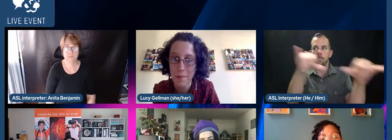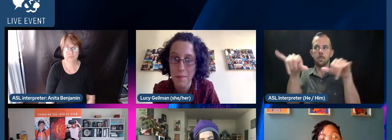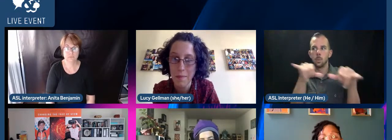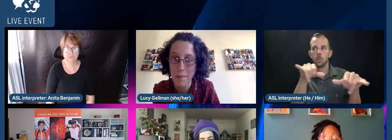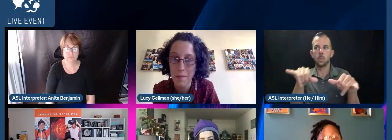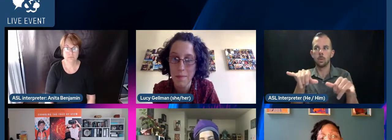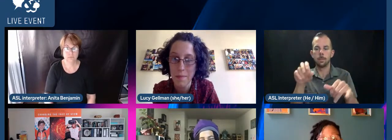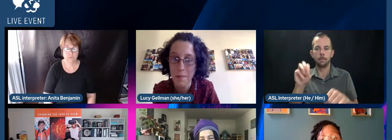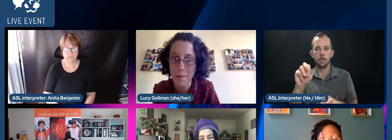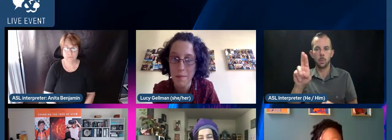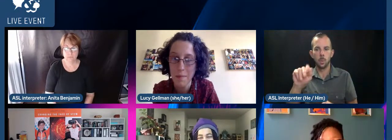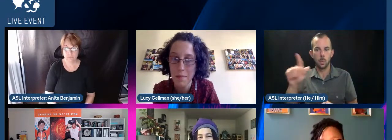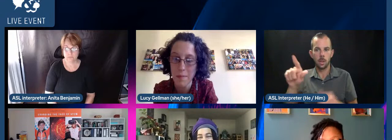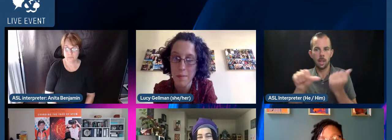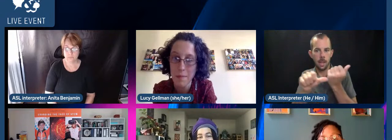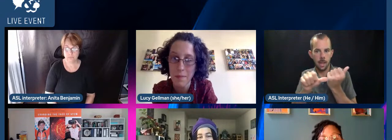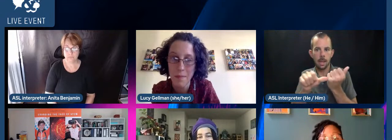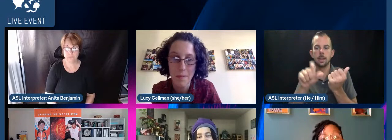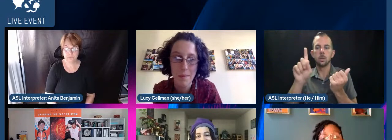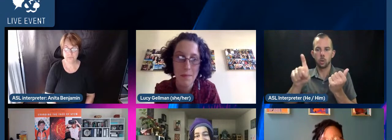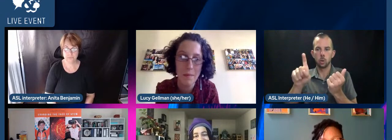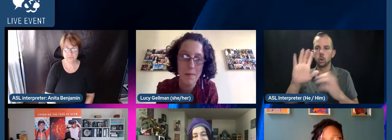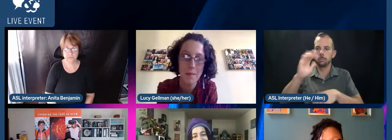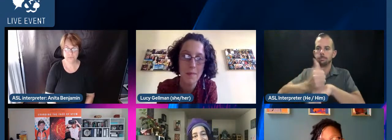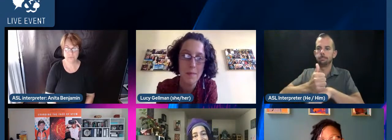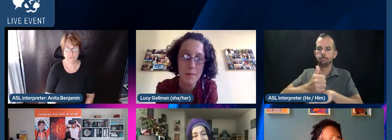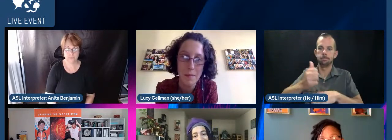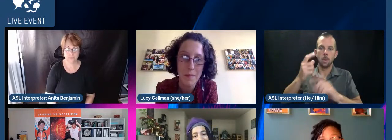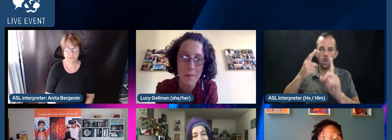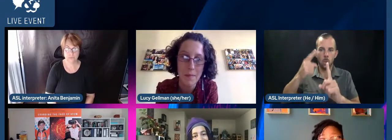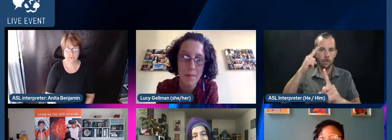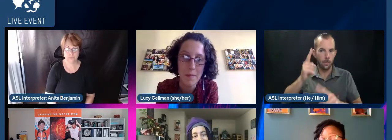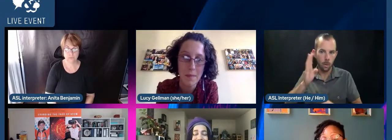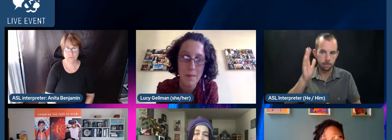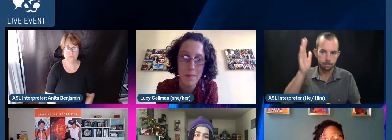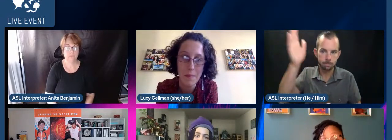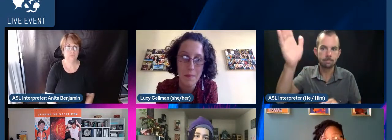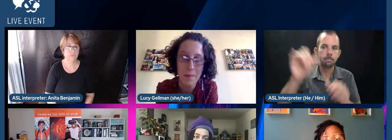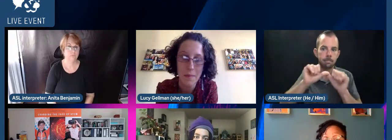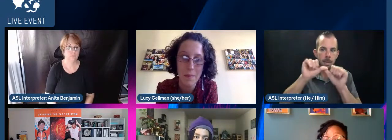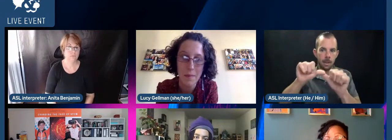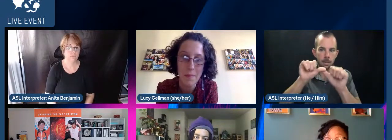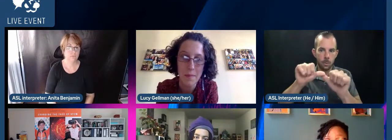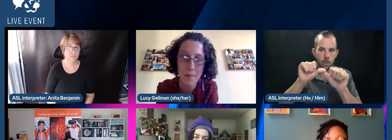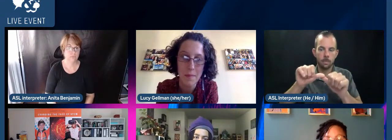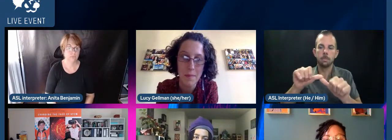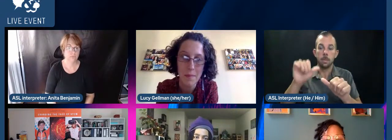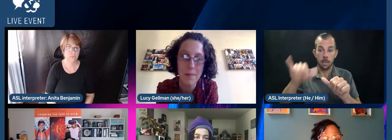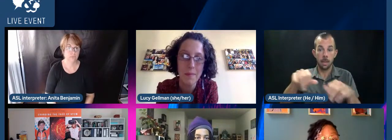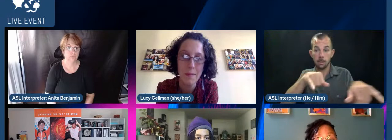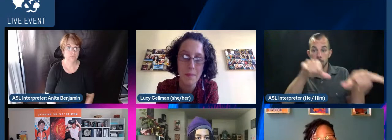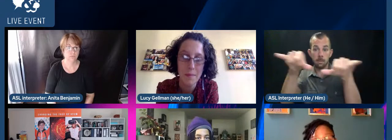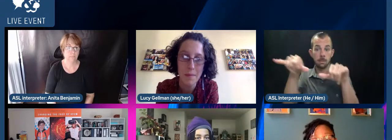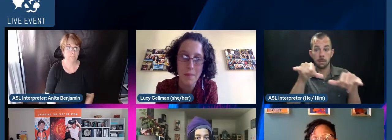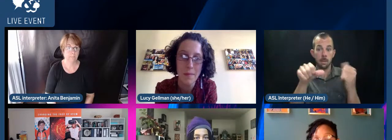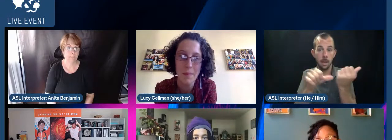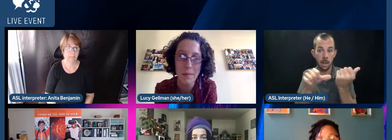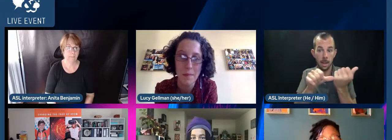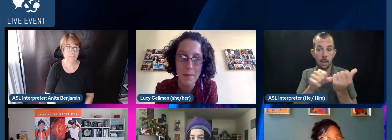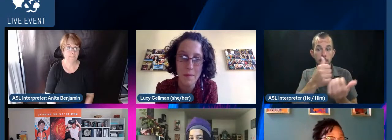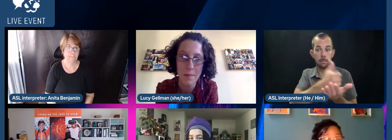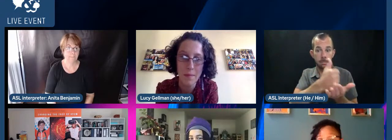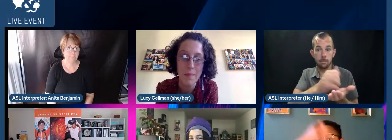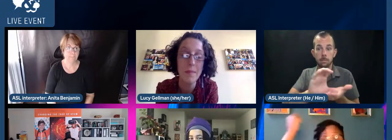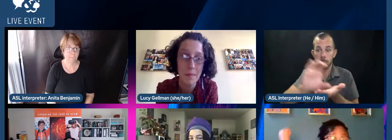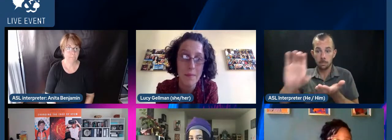sustainable long-term goal, that we can use whatever resources that we have to truly help each other and be in community with one another, than thinking that our government